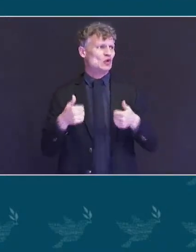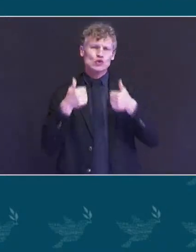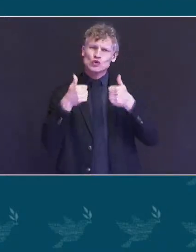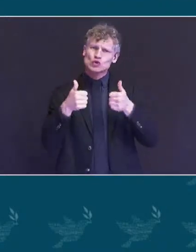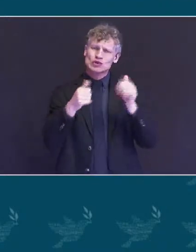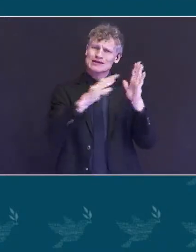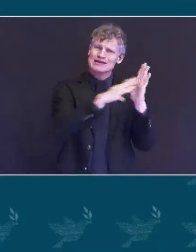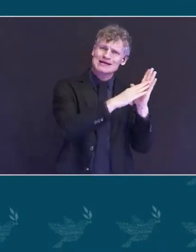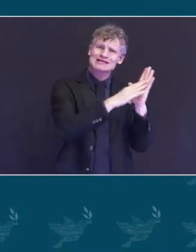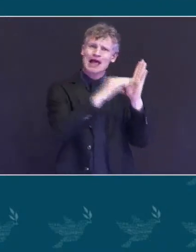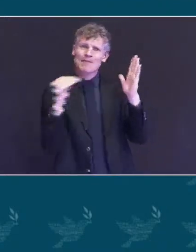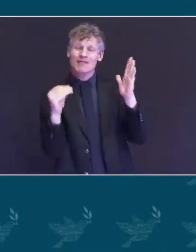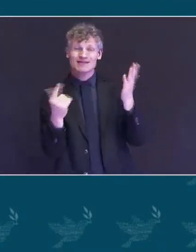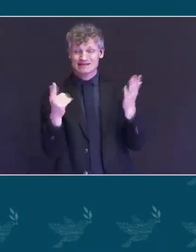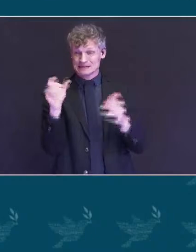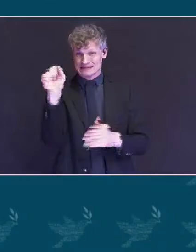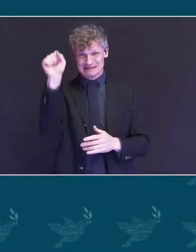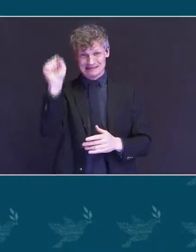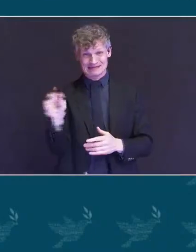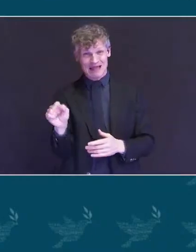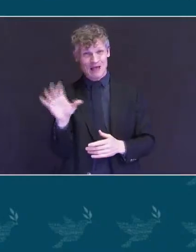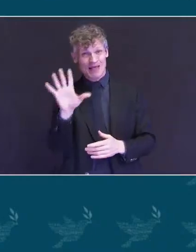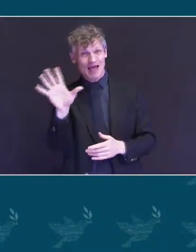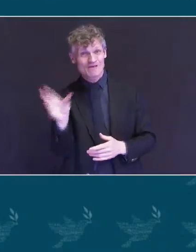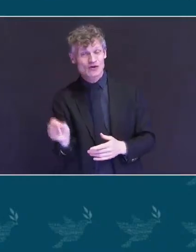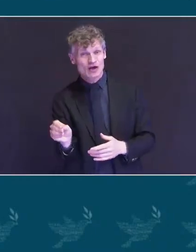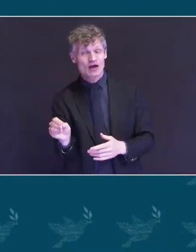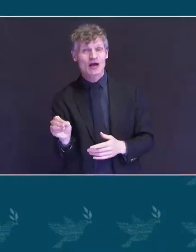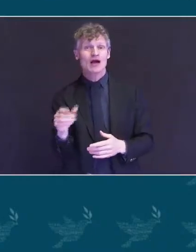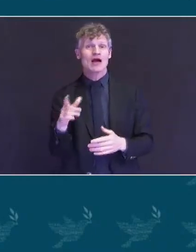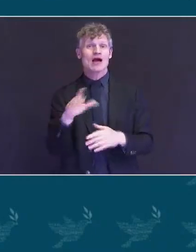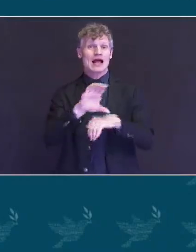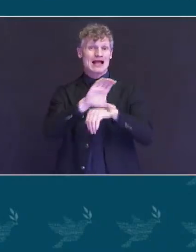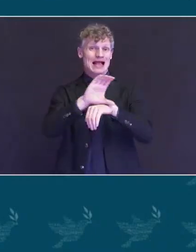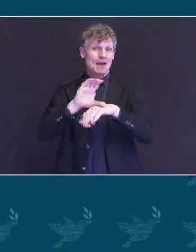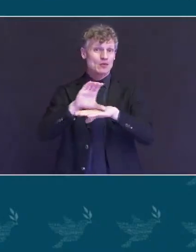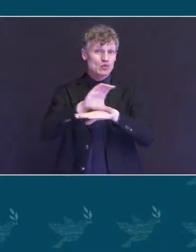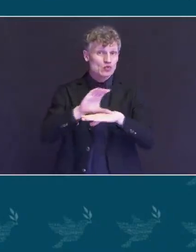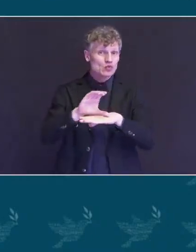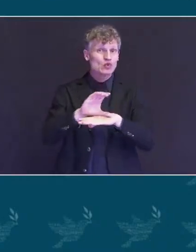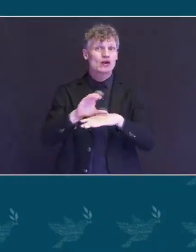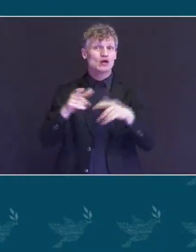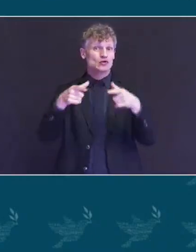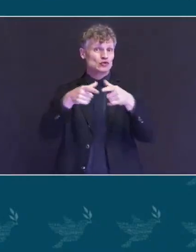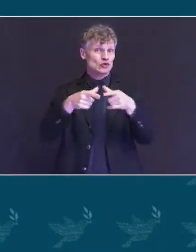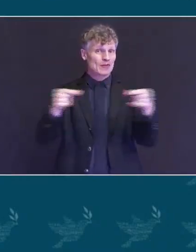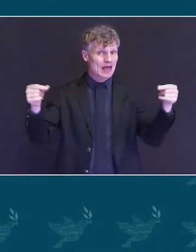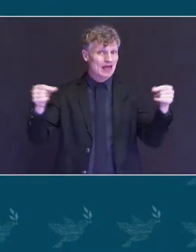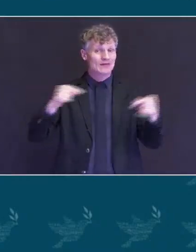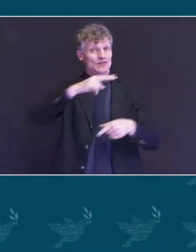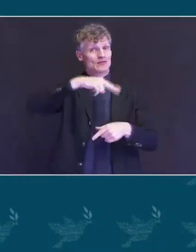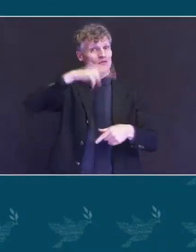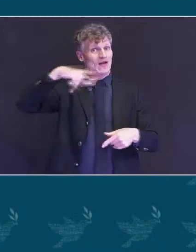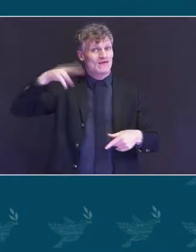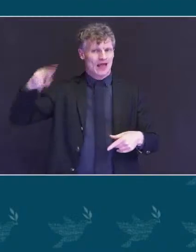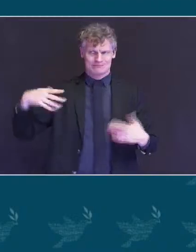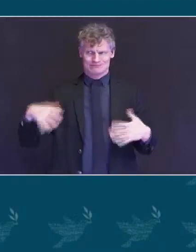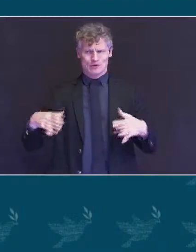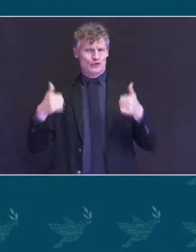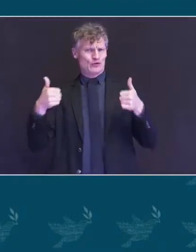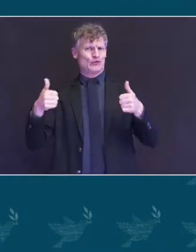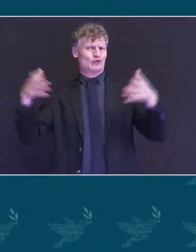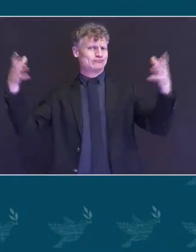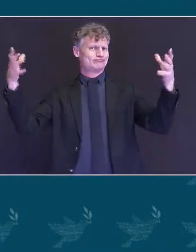from South Africa, Cameroon, Japan, and Norway. It's really great and fantastic opportunity for us.